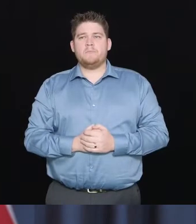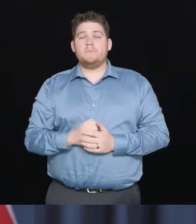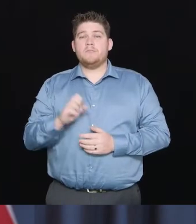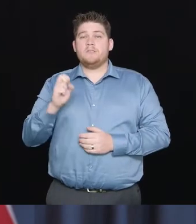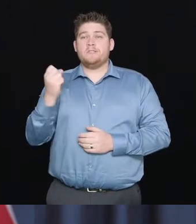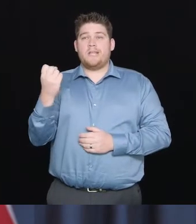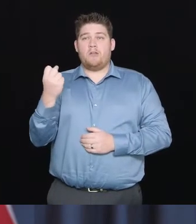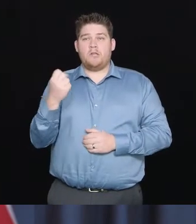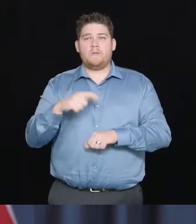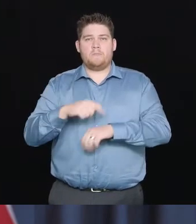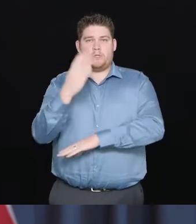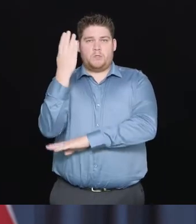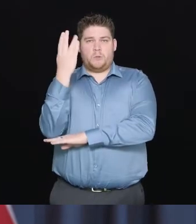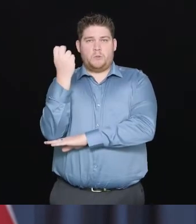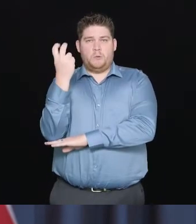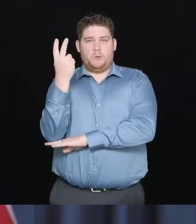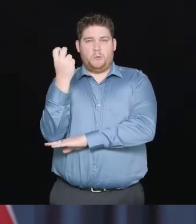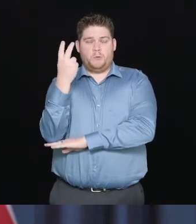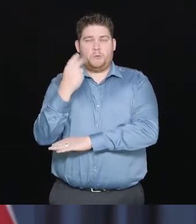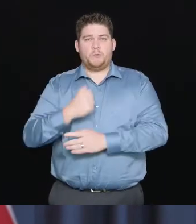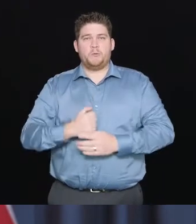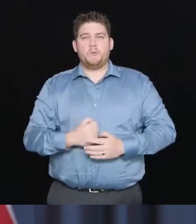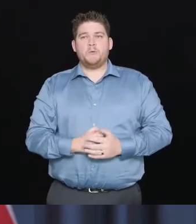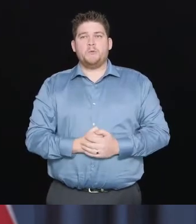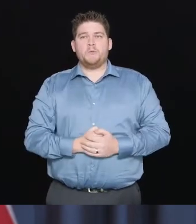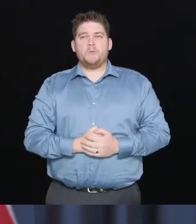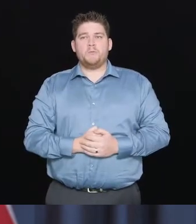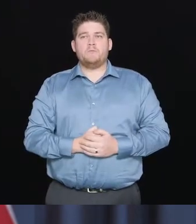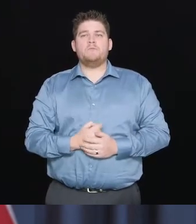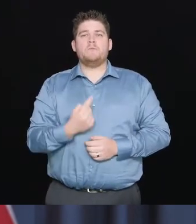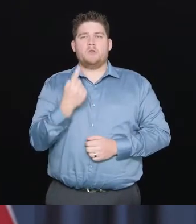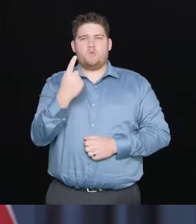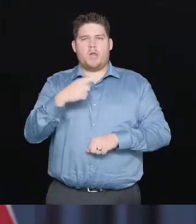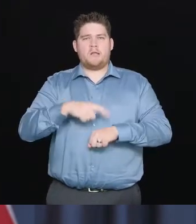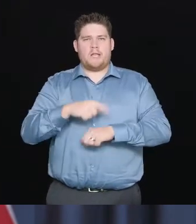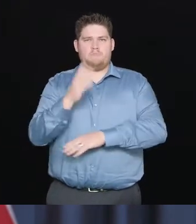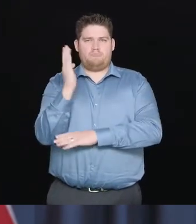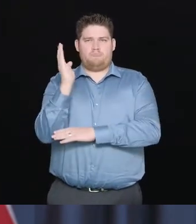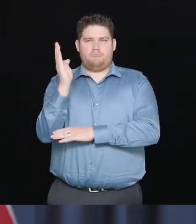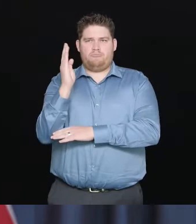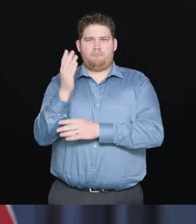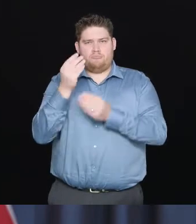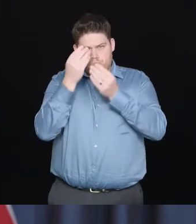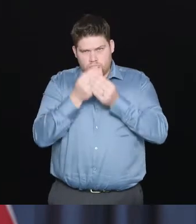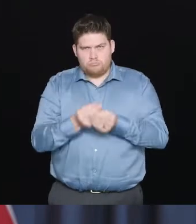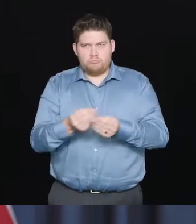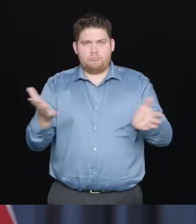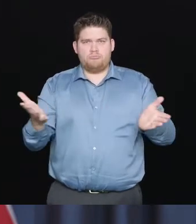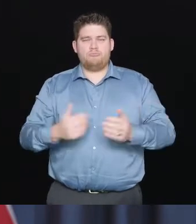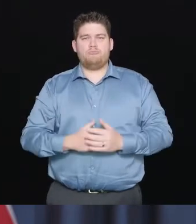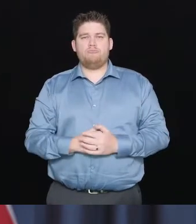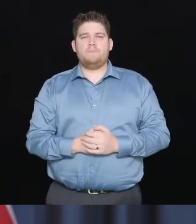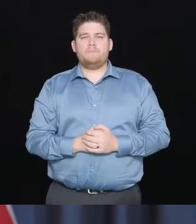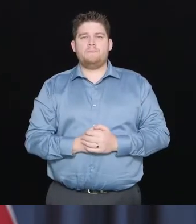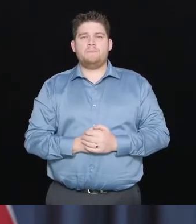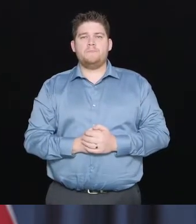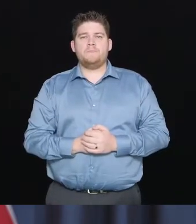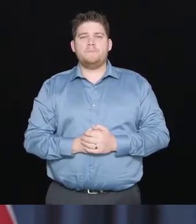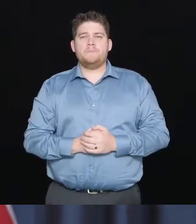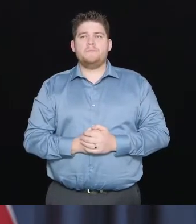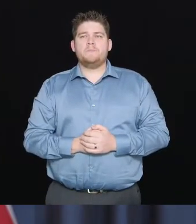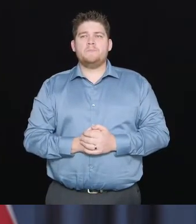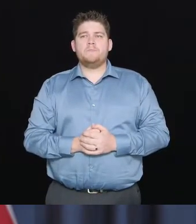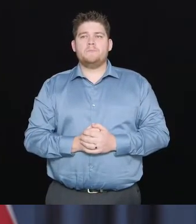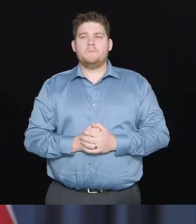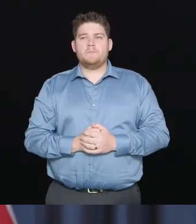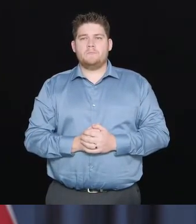one substantial session tomorrow where all questions, of course, can be asked. There'll be written information at 3 o'clock, and then